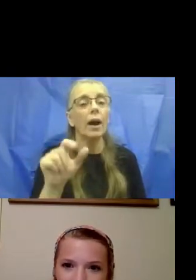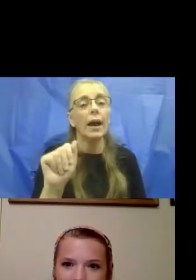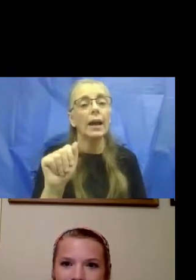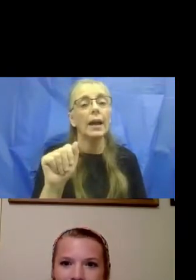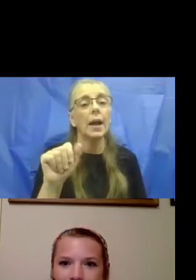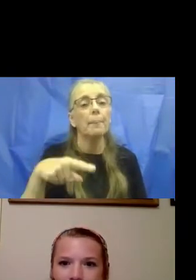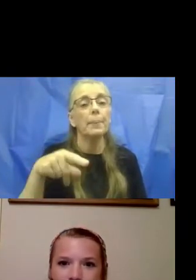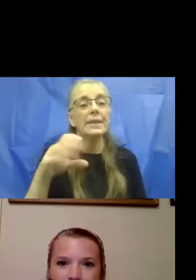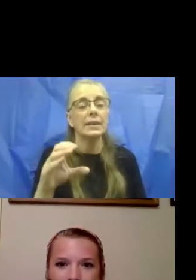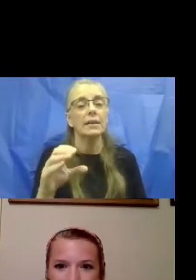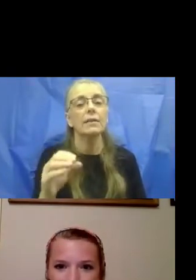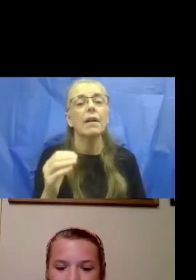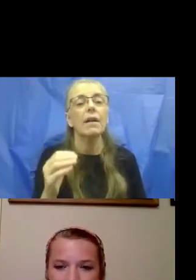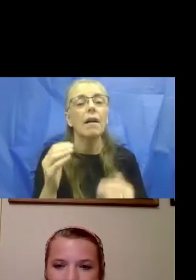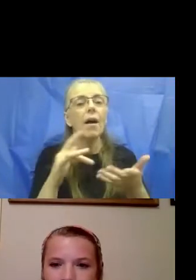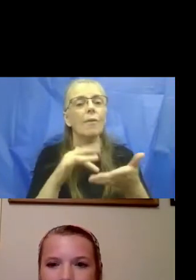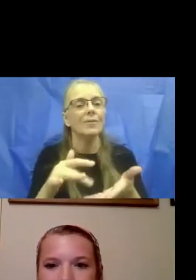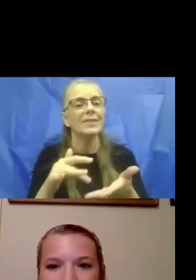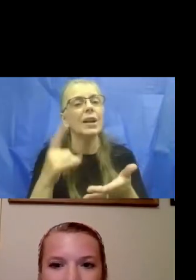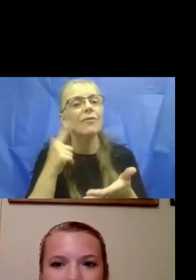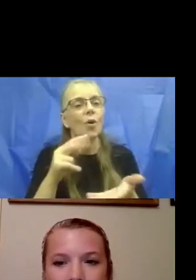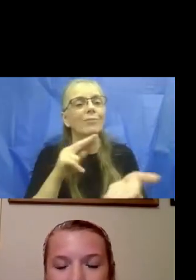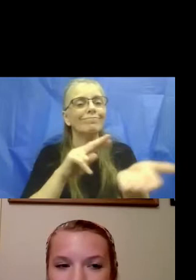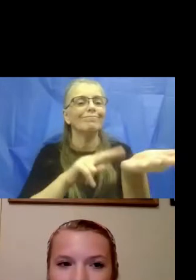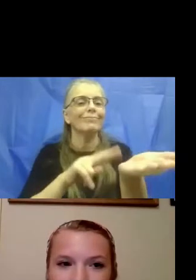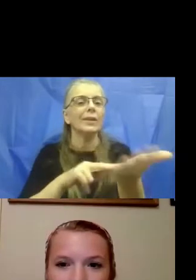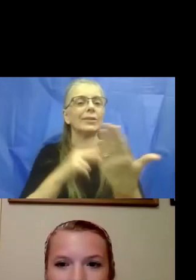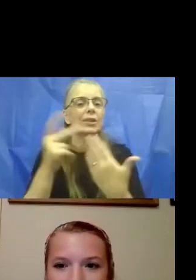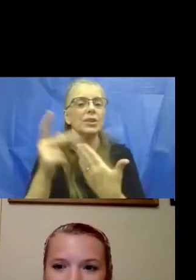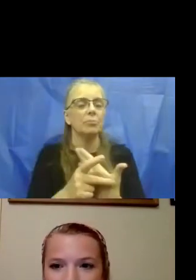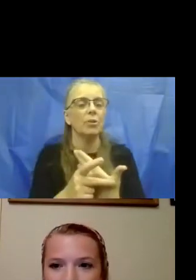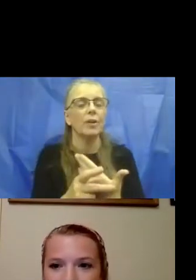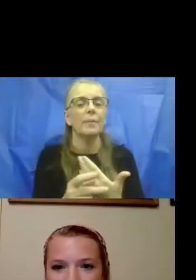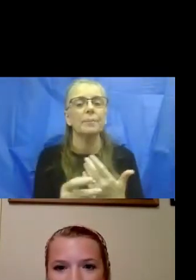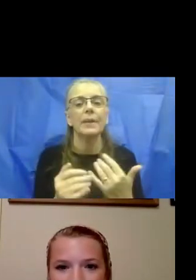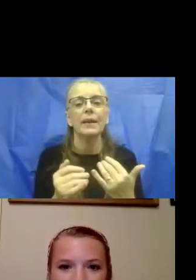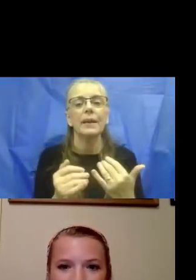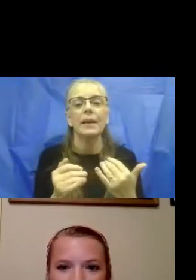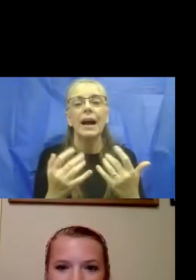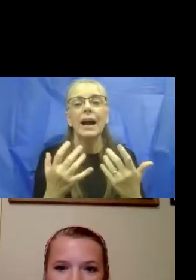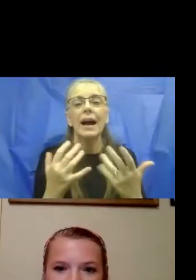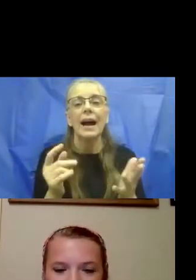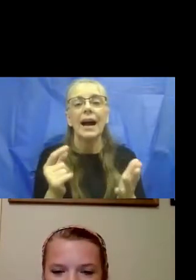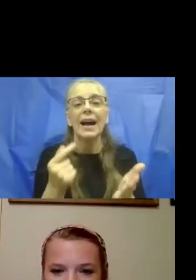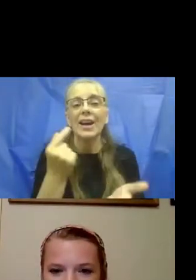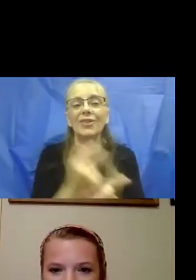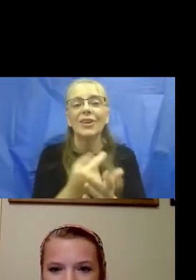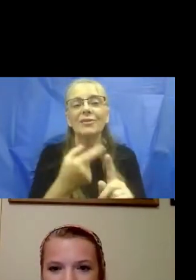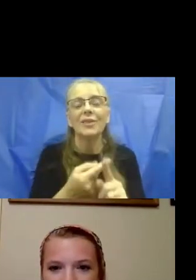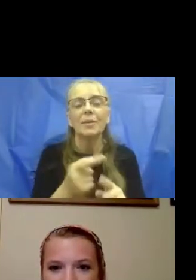I get in the spring, and I'm now graduate at Any Baby Can Nurse Family Partnership.